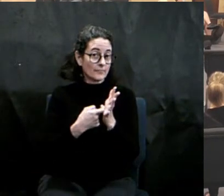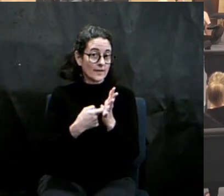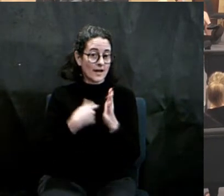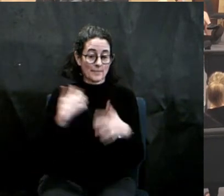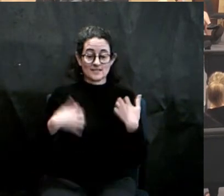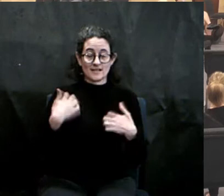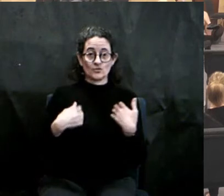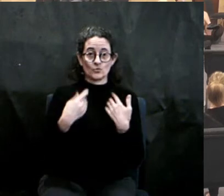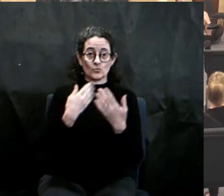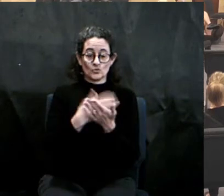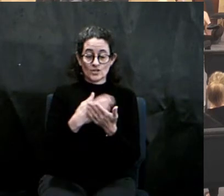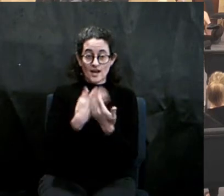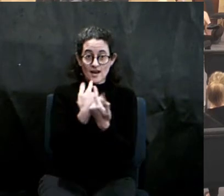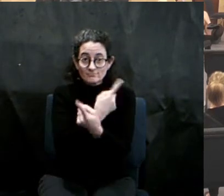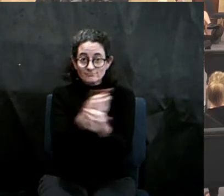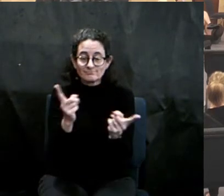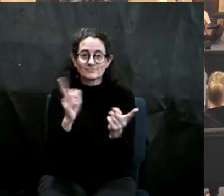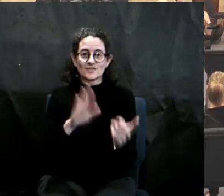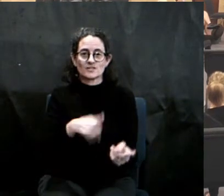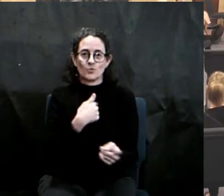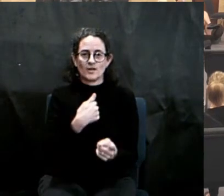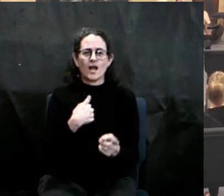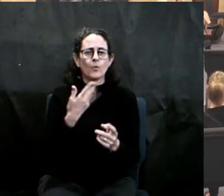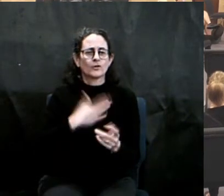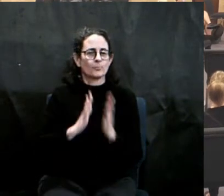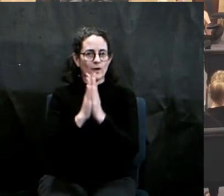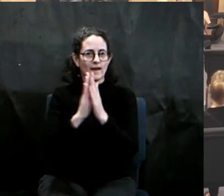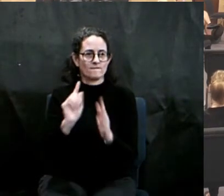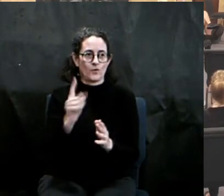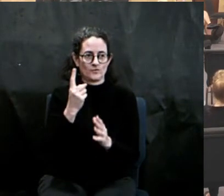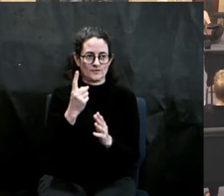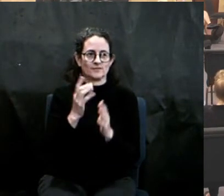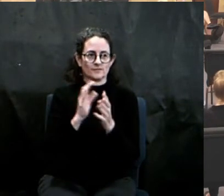I do that, I'm going to pray, so please pray with me. Let's pray together.